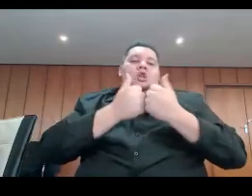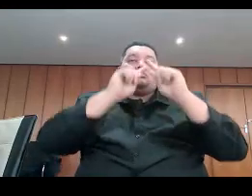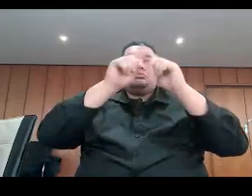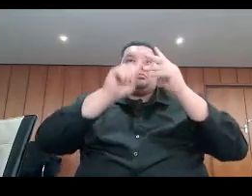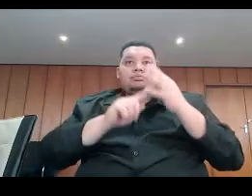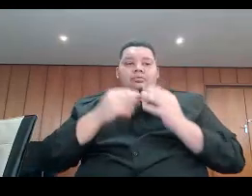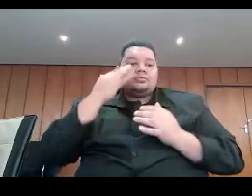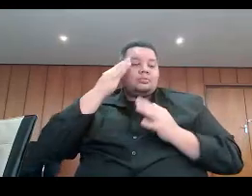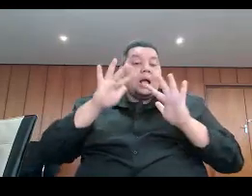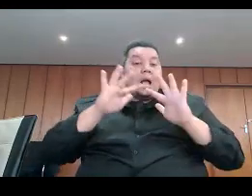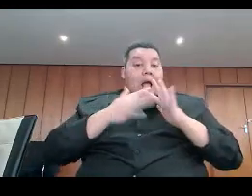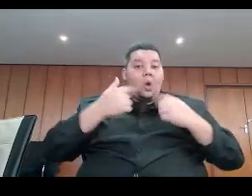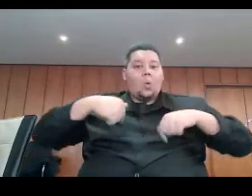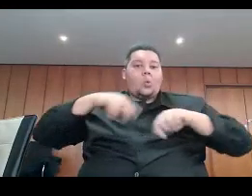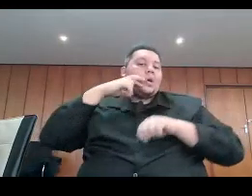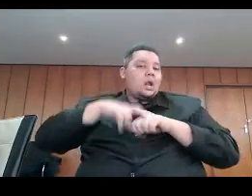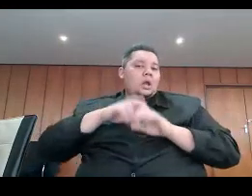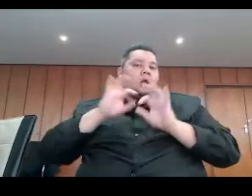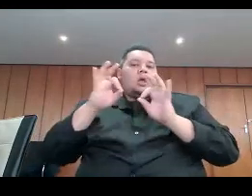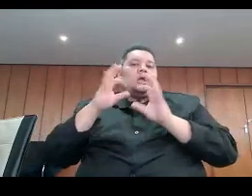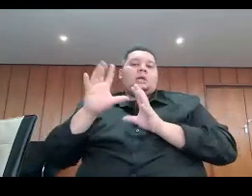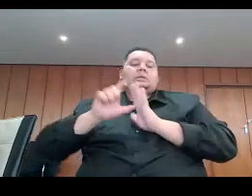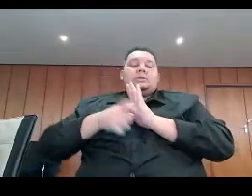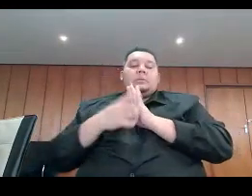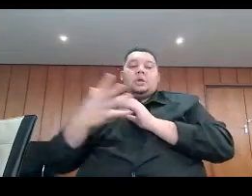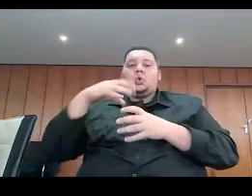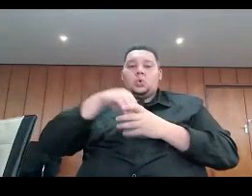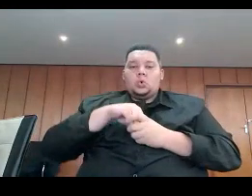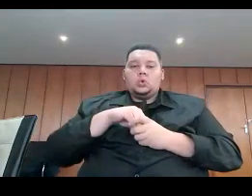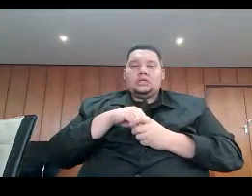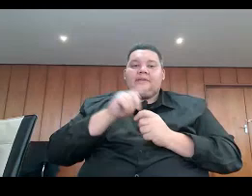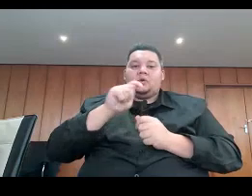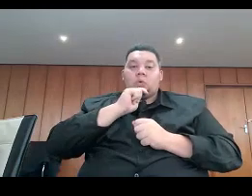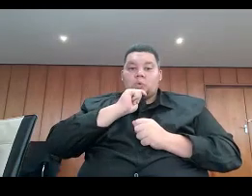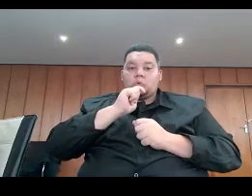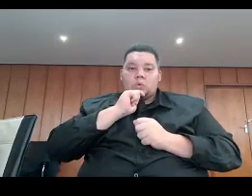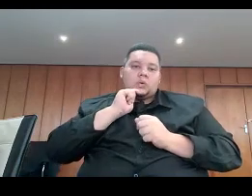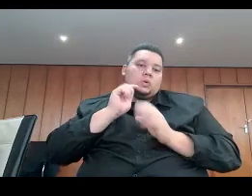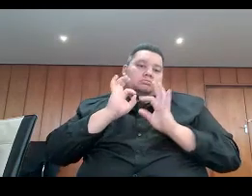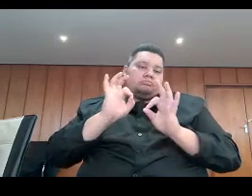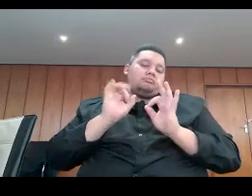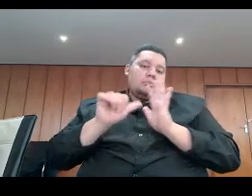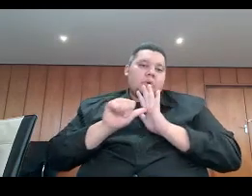through how we should do disability inclusion inclusive is really important.